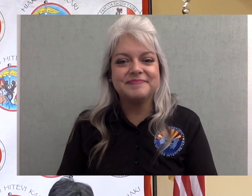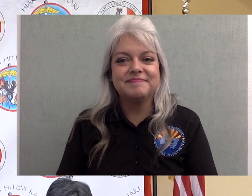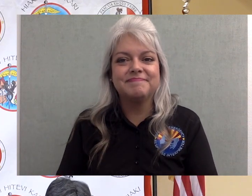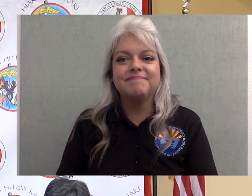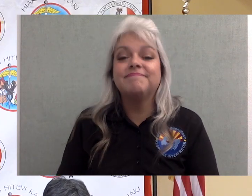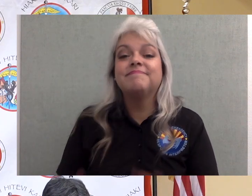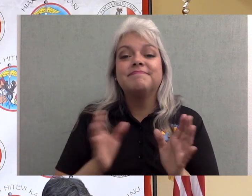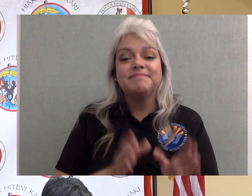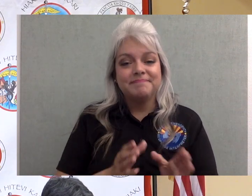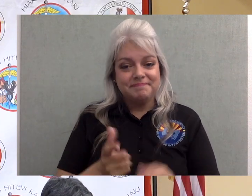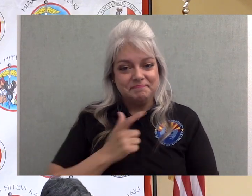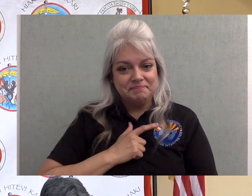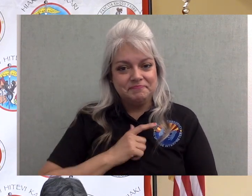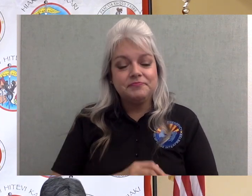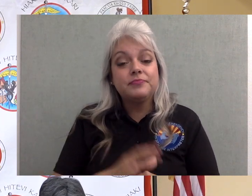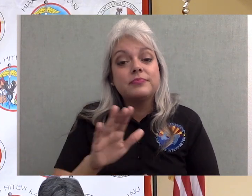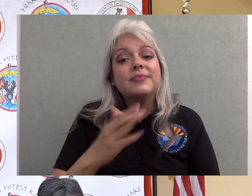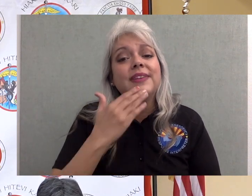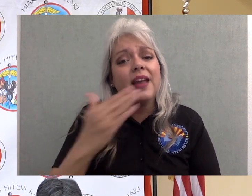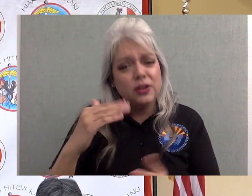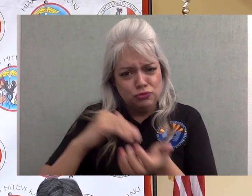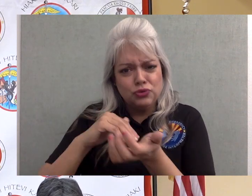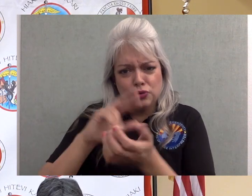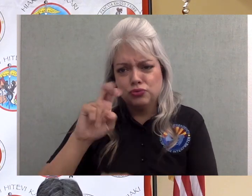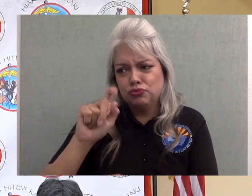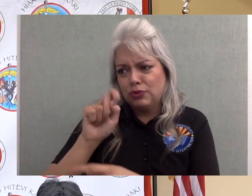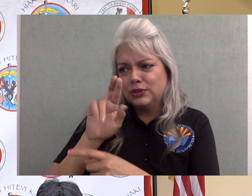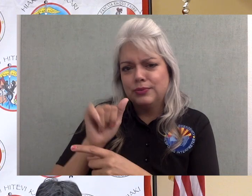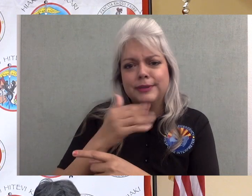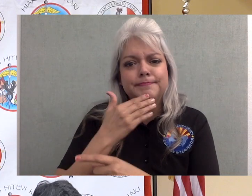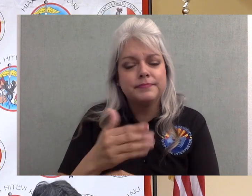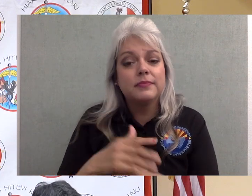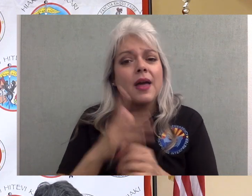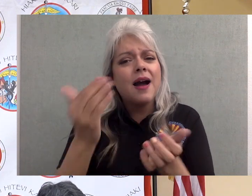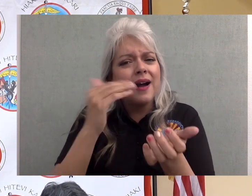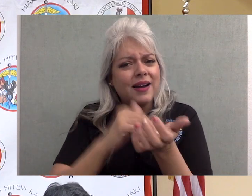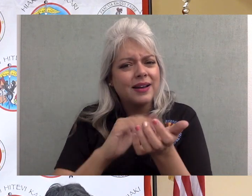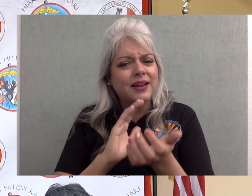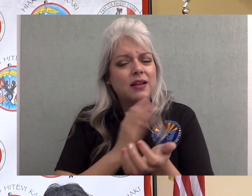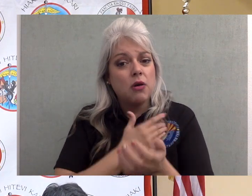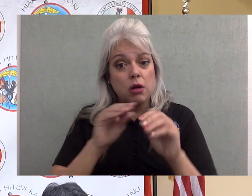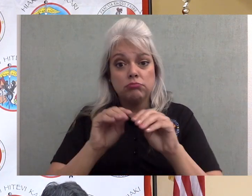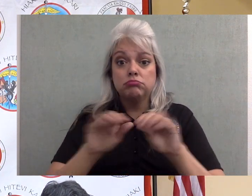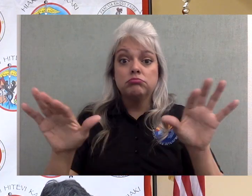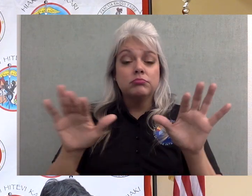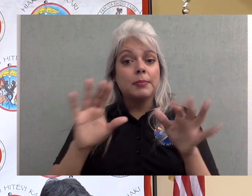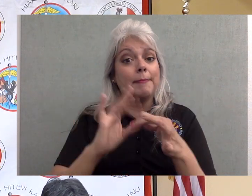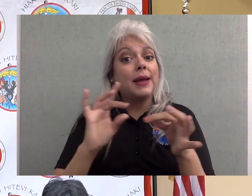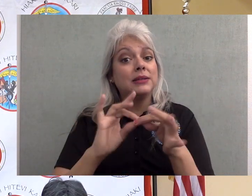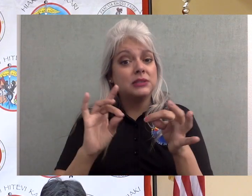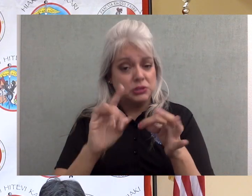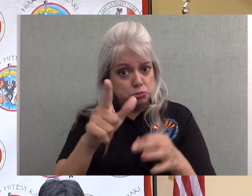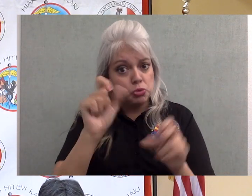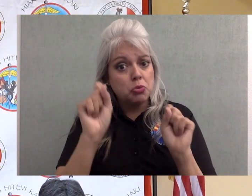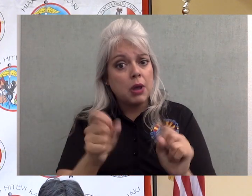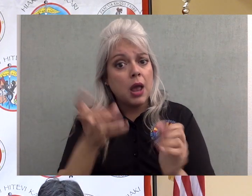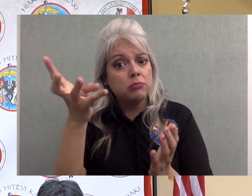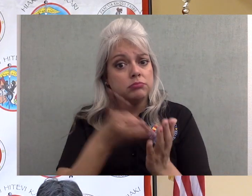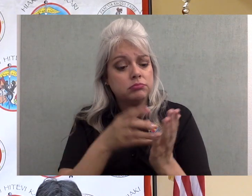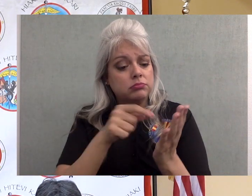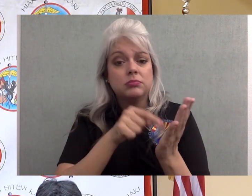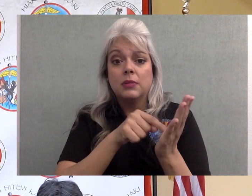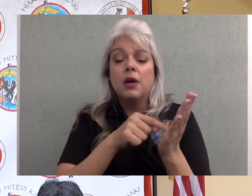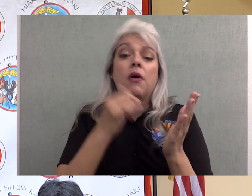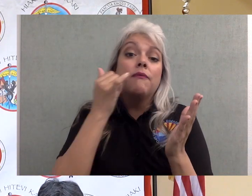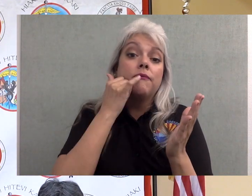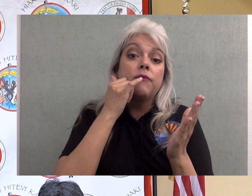Thank you, Dr. Renteria. I'd like to remind everybody once again about our mass messaging system. On your phone, if you would text